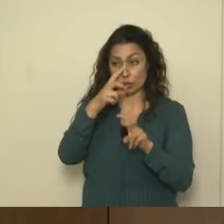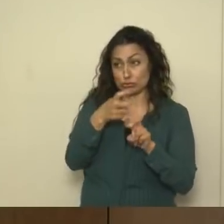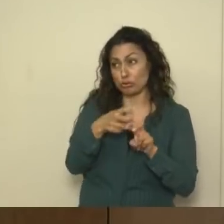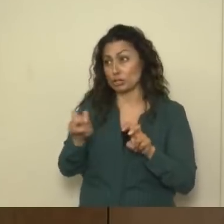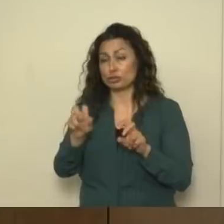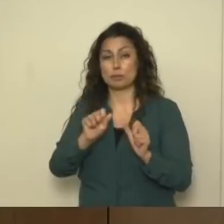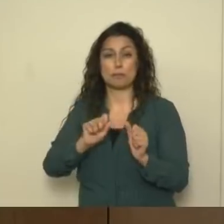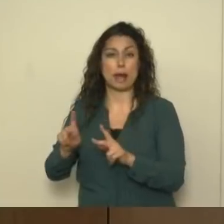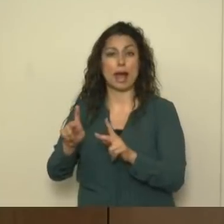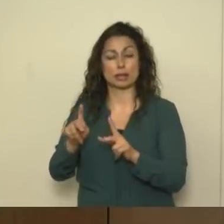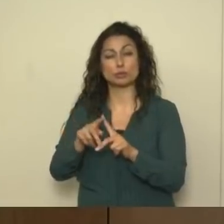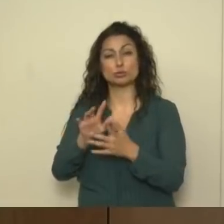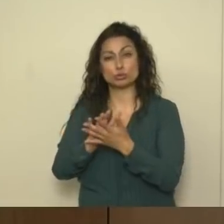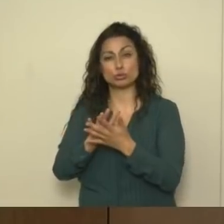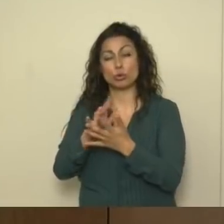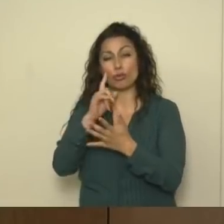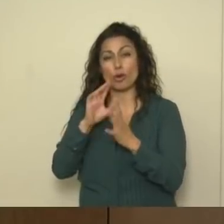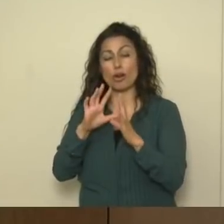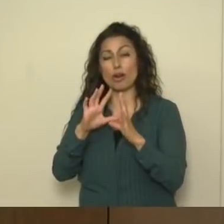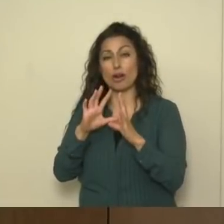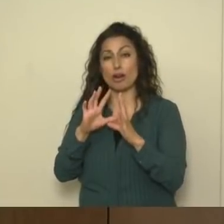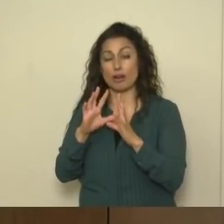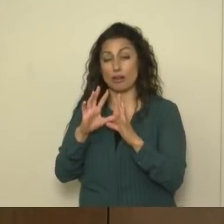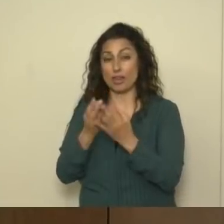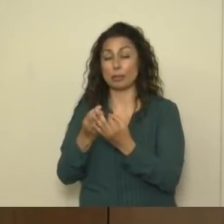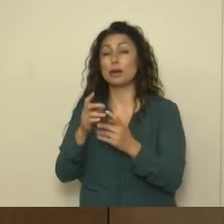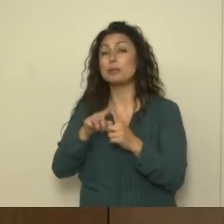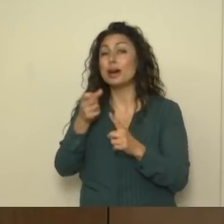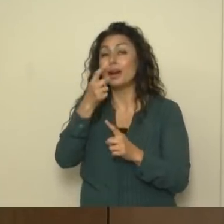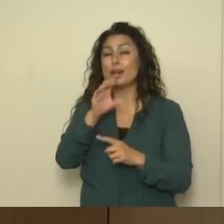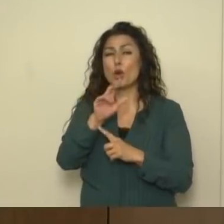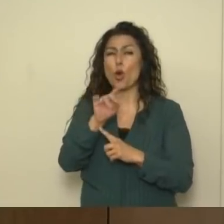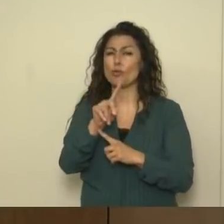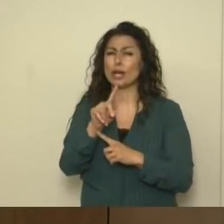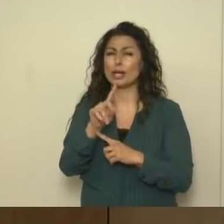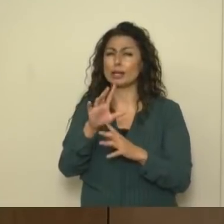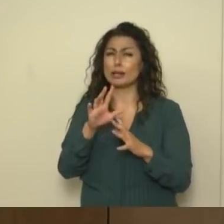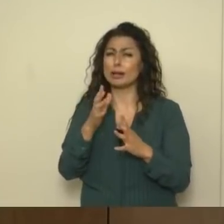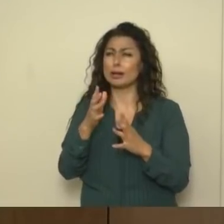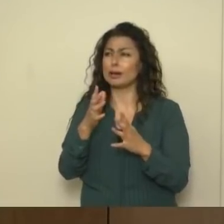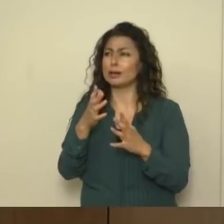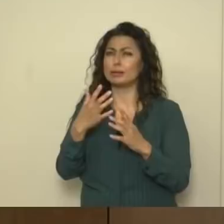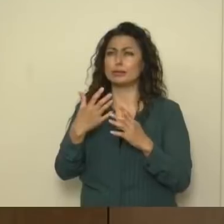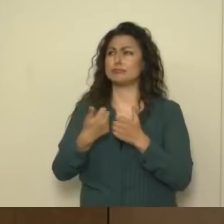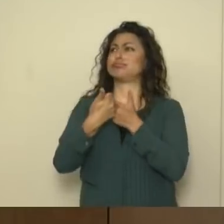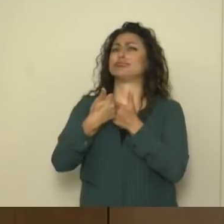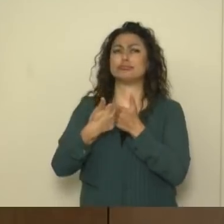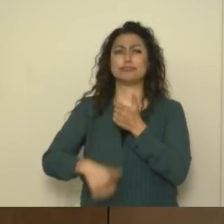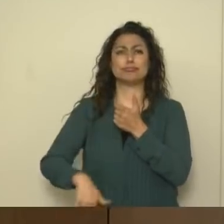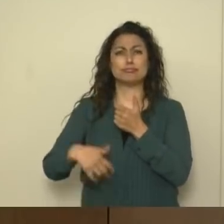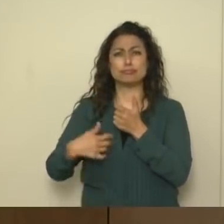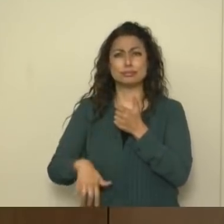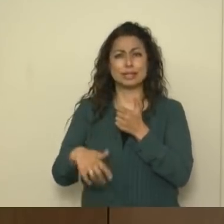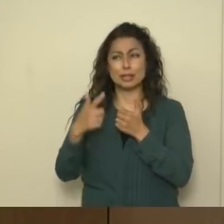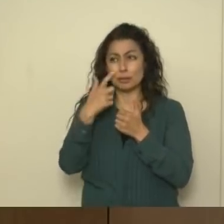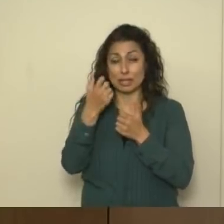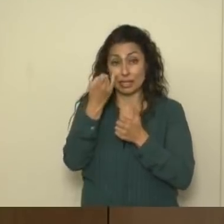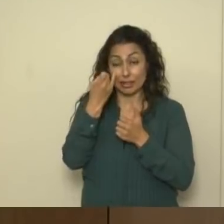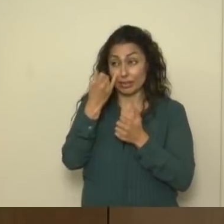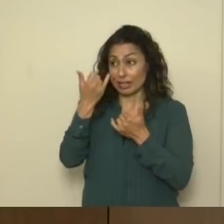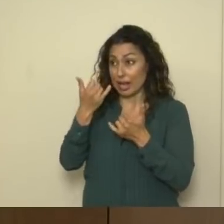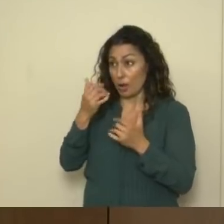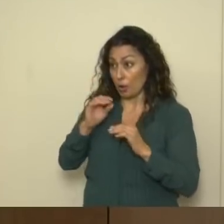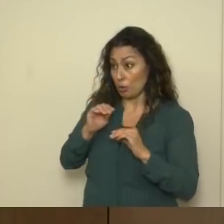for the family. COVID provided an incredible challenge. So it provided a challenge because if you're coming